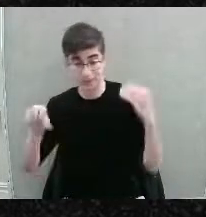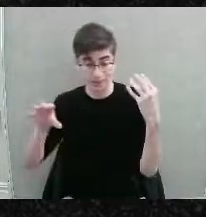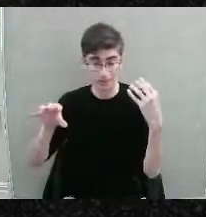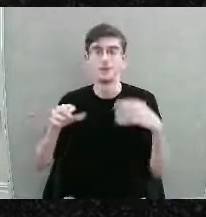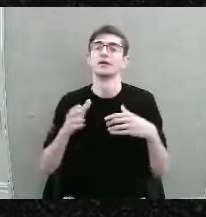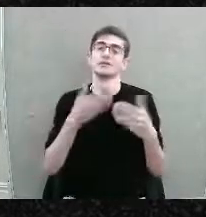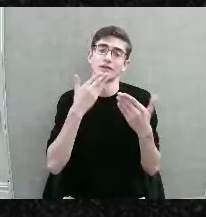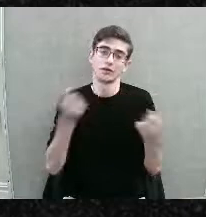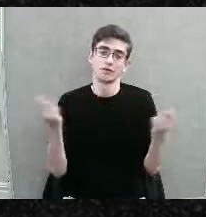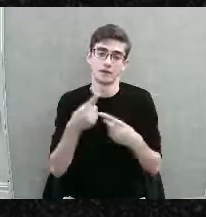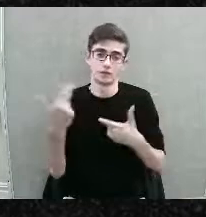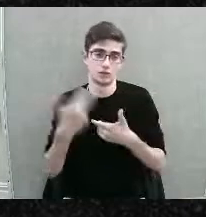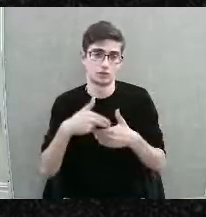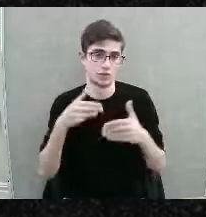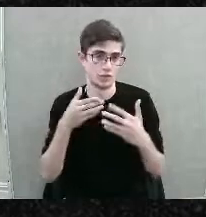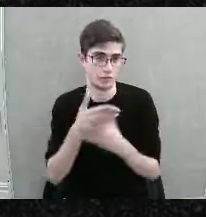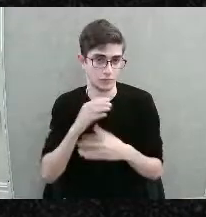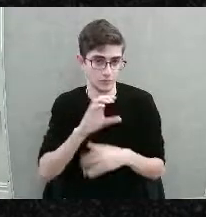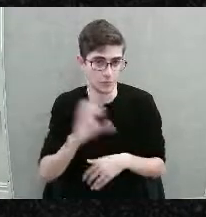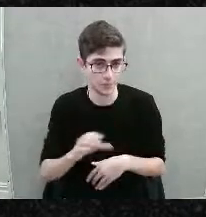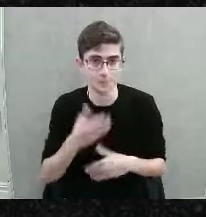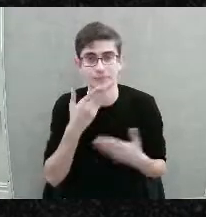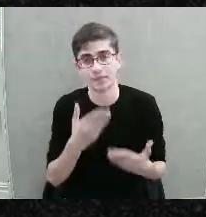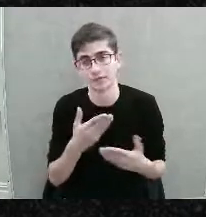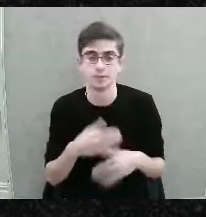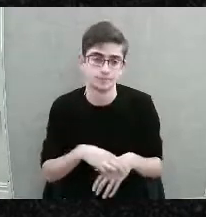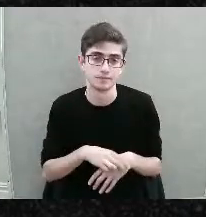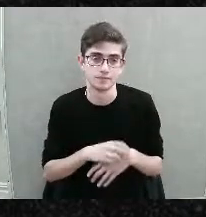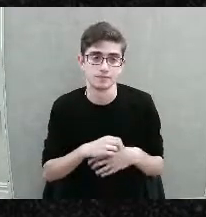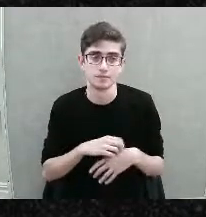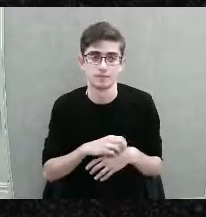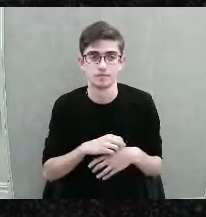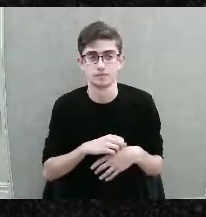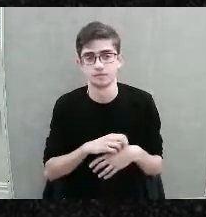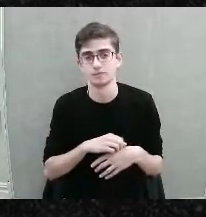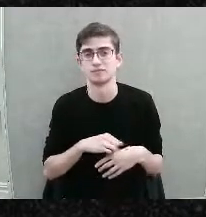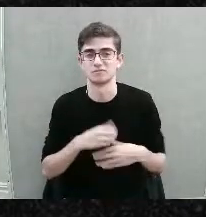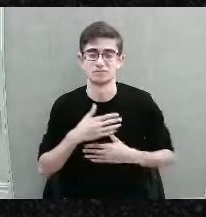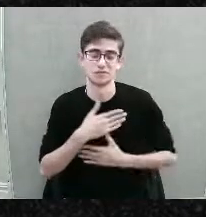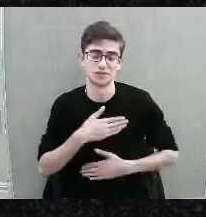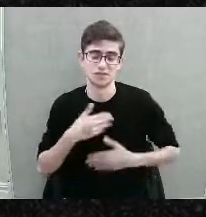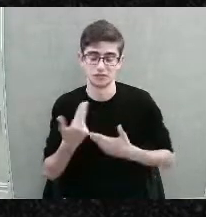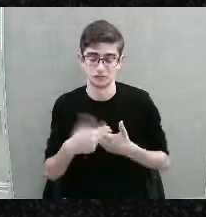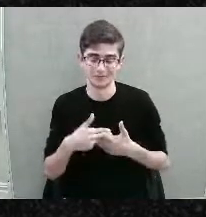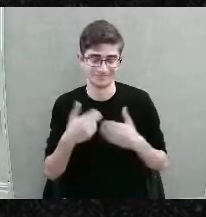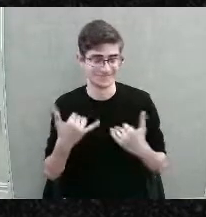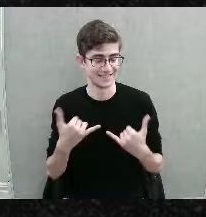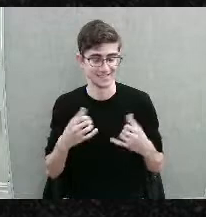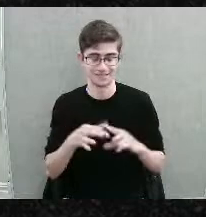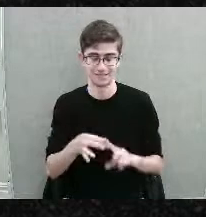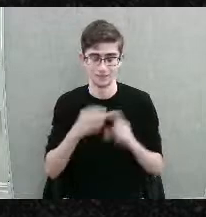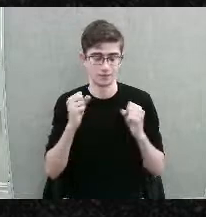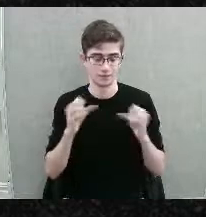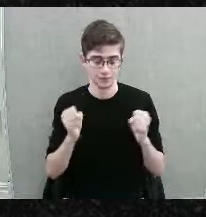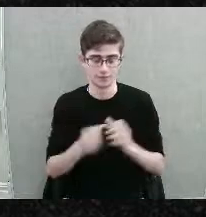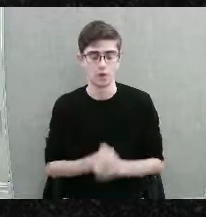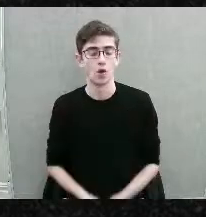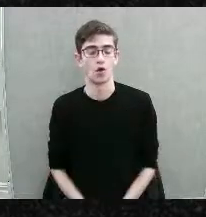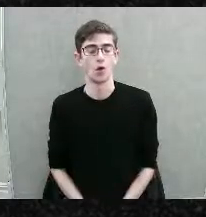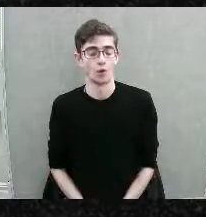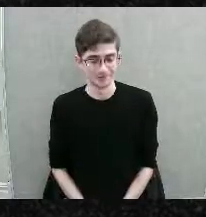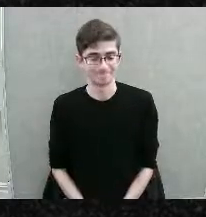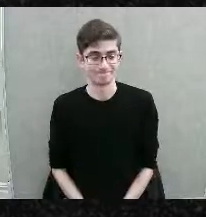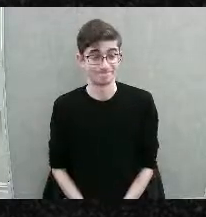us remotely as well. And thank you for being here. It's really a special, wonderful occasion. Okay. As Janet